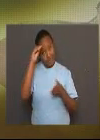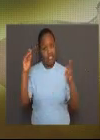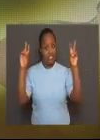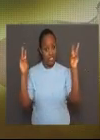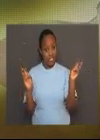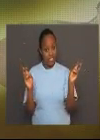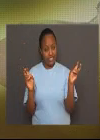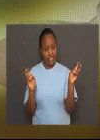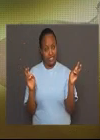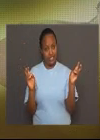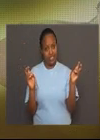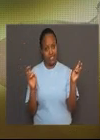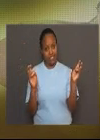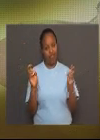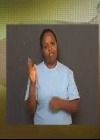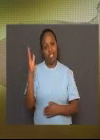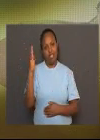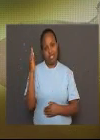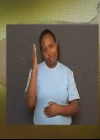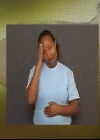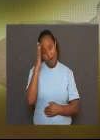the importance of knowledge.